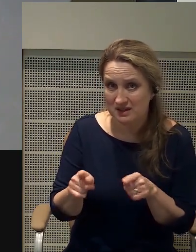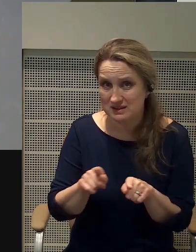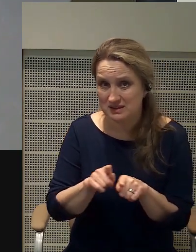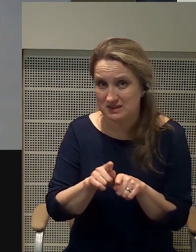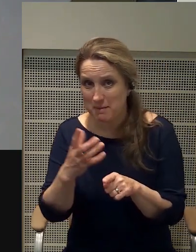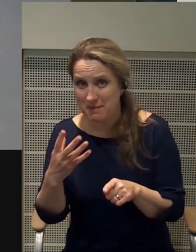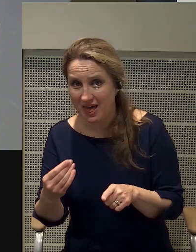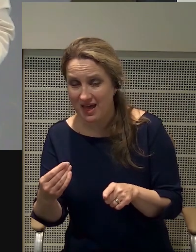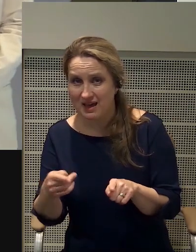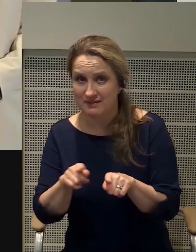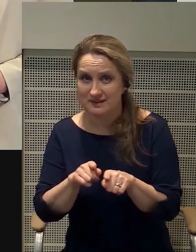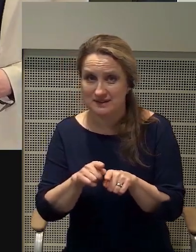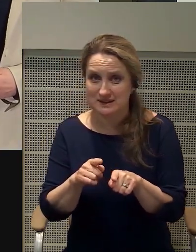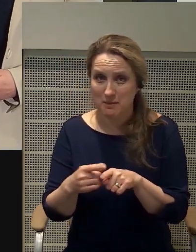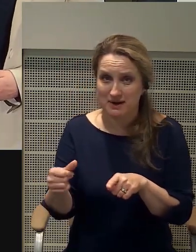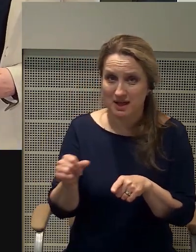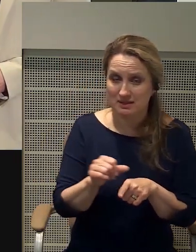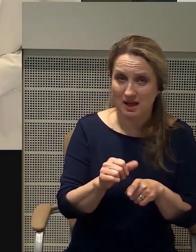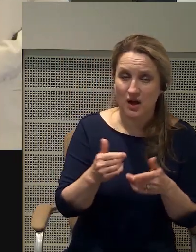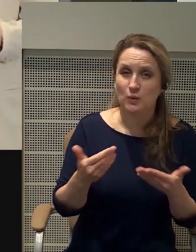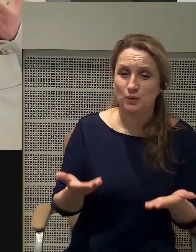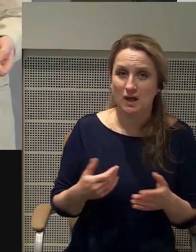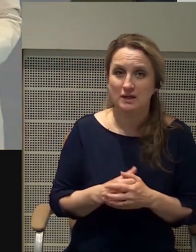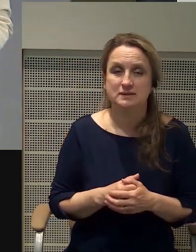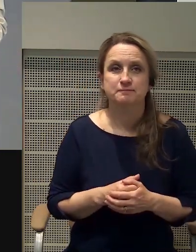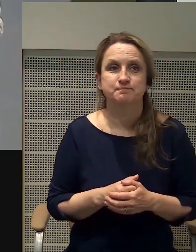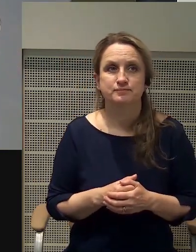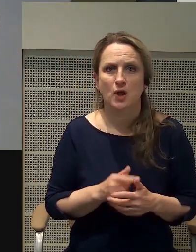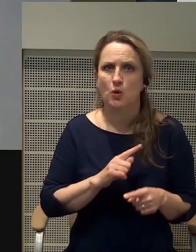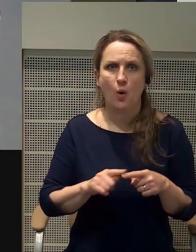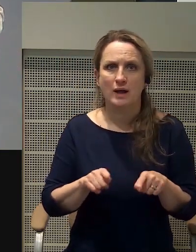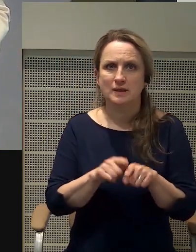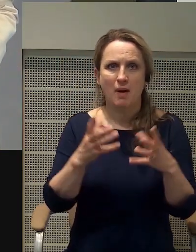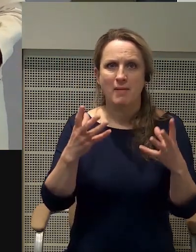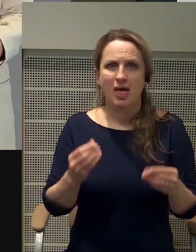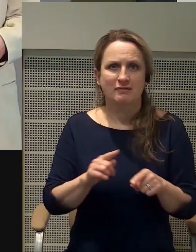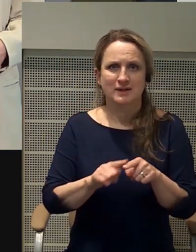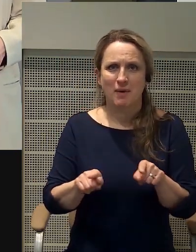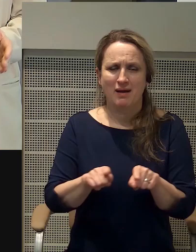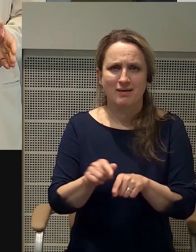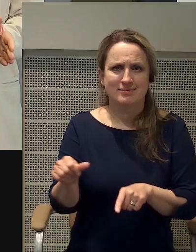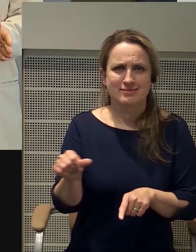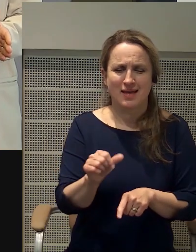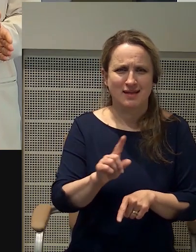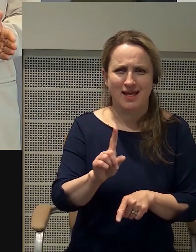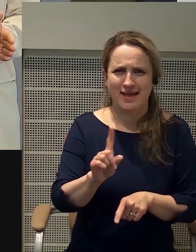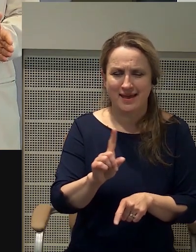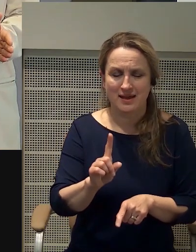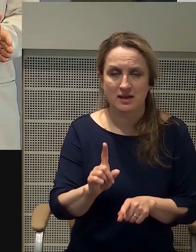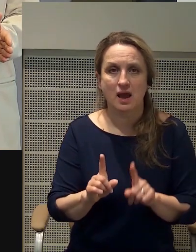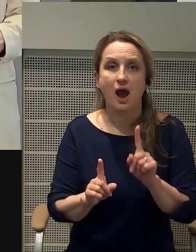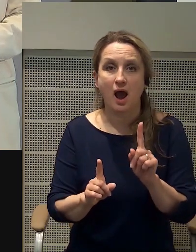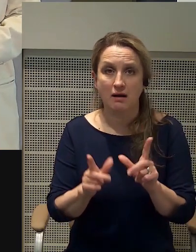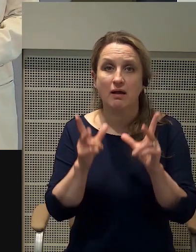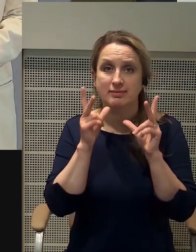not the same day, maybe not the same week, but we pick up and see what's necessary, if there is indeed psychological support